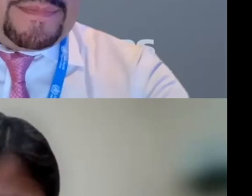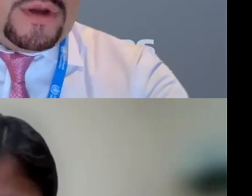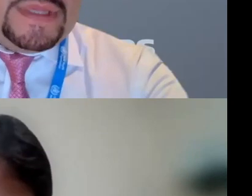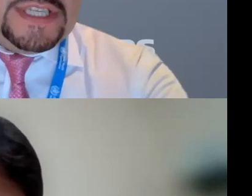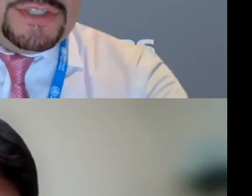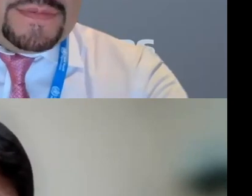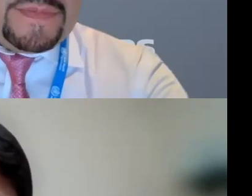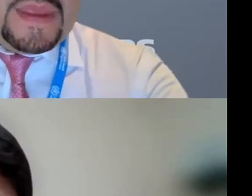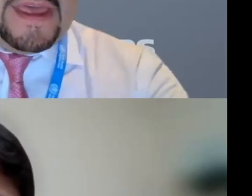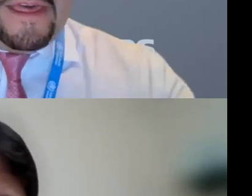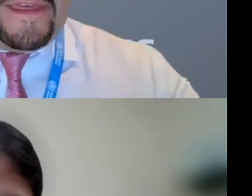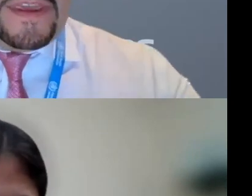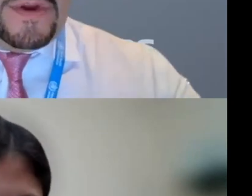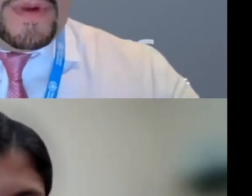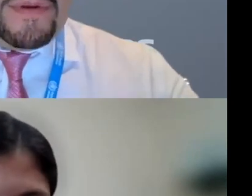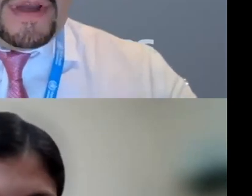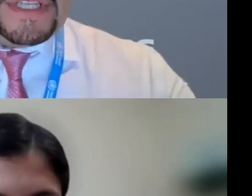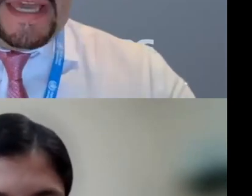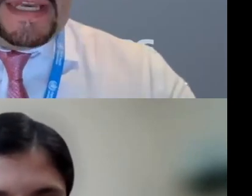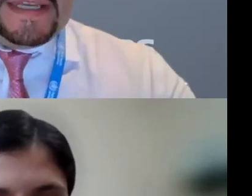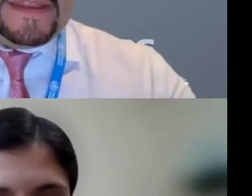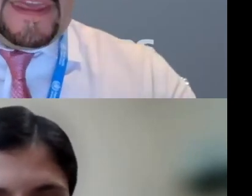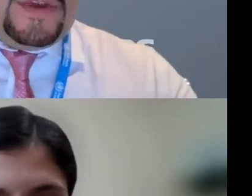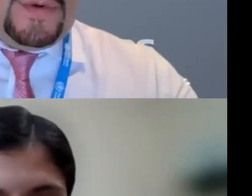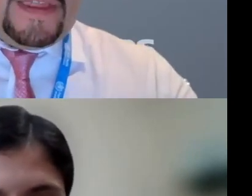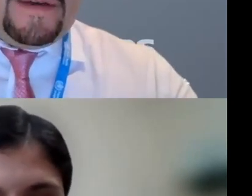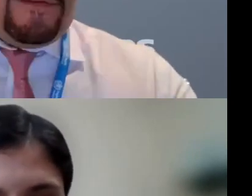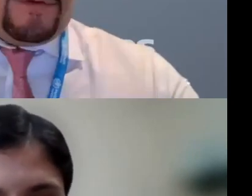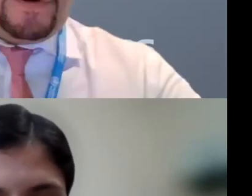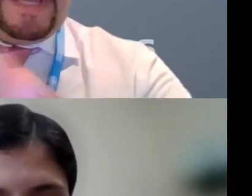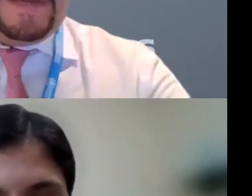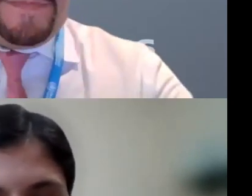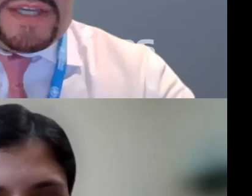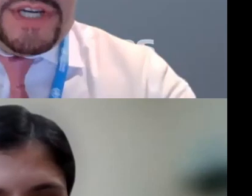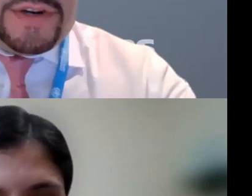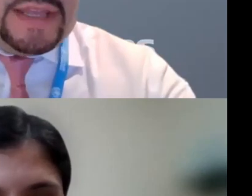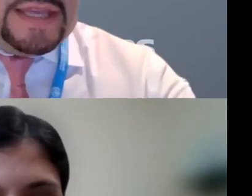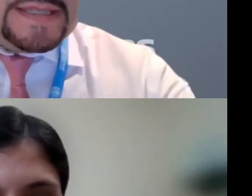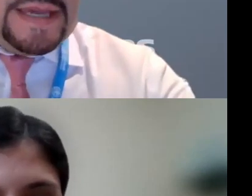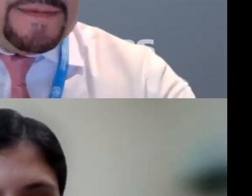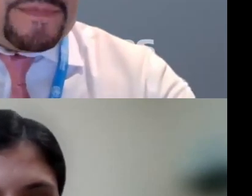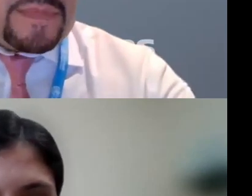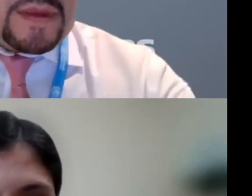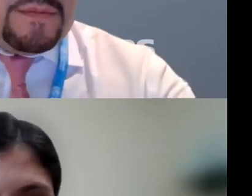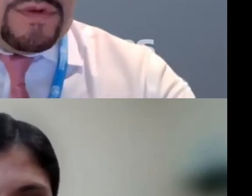the upcoming sessions. Thank you very much again. Thank you, Adam, for sharing